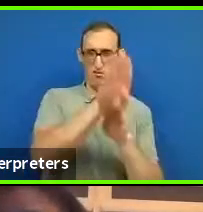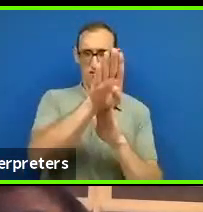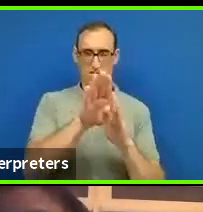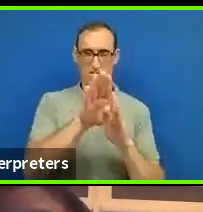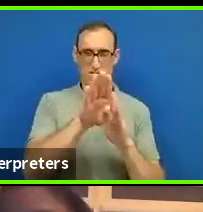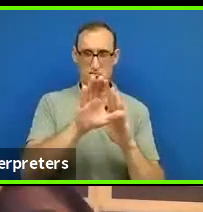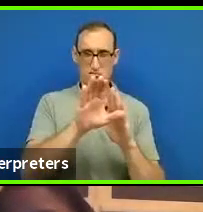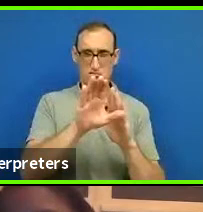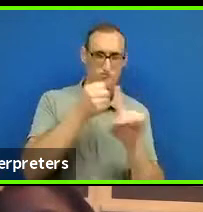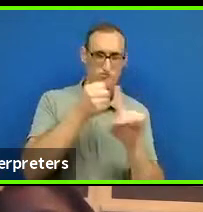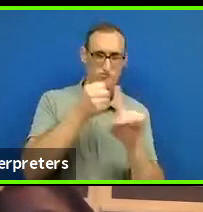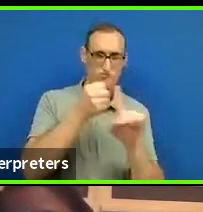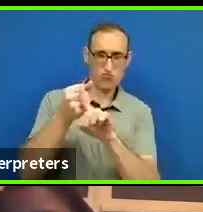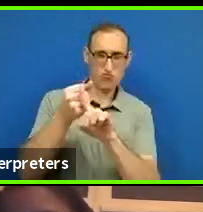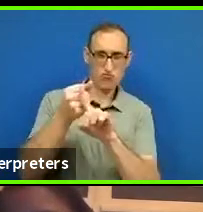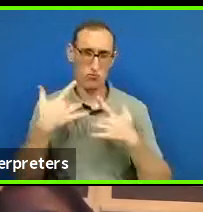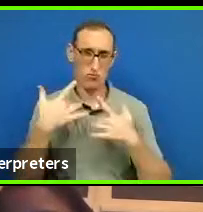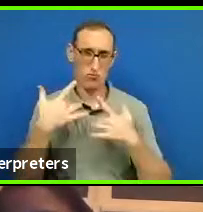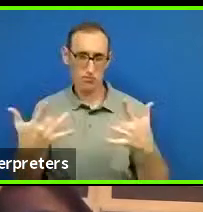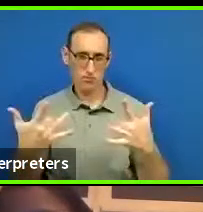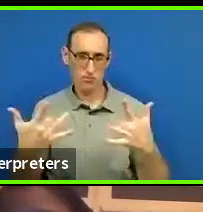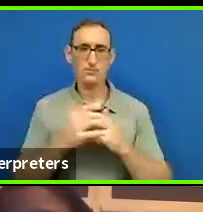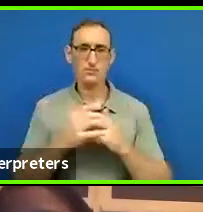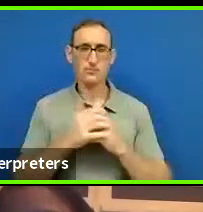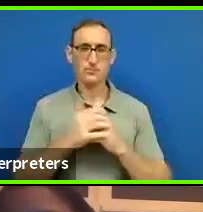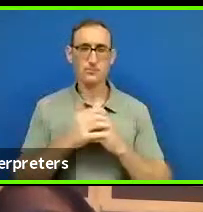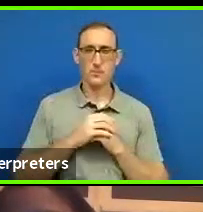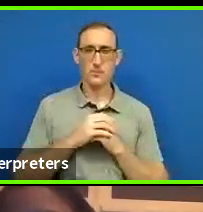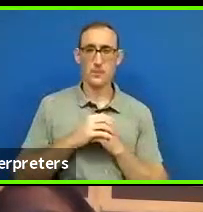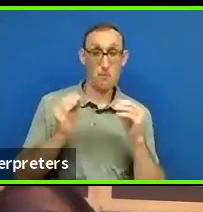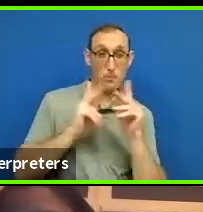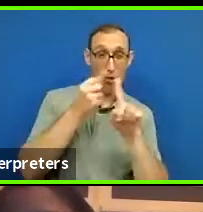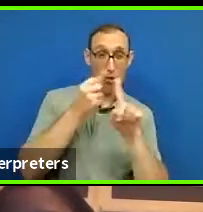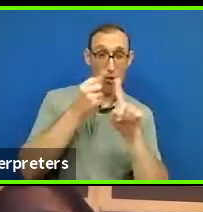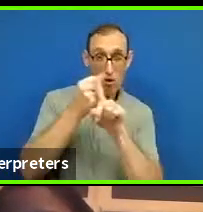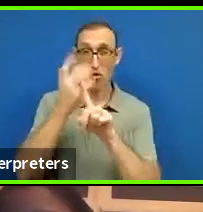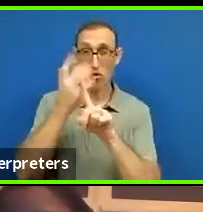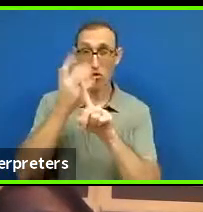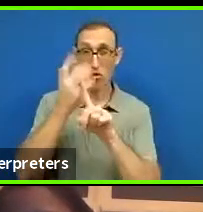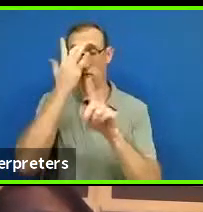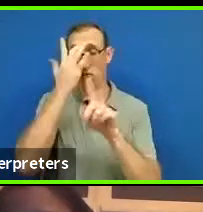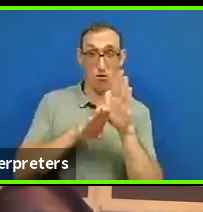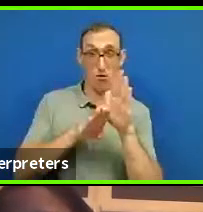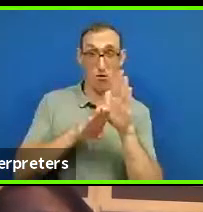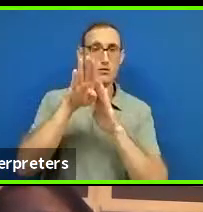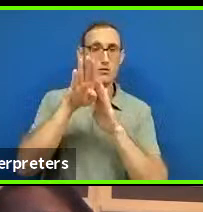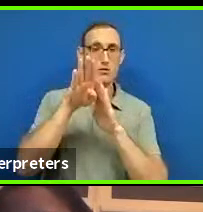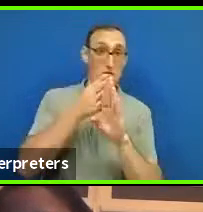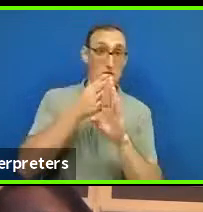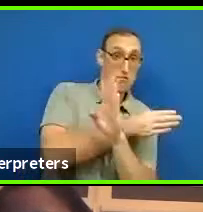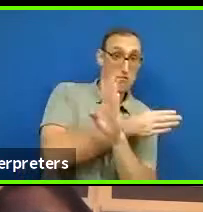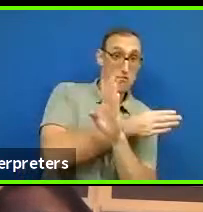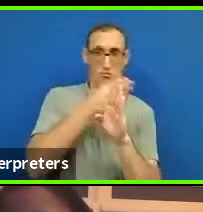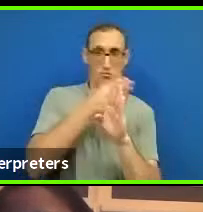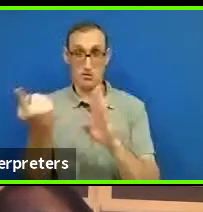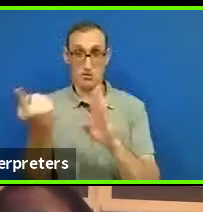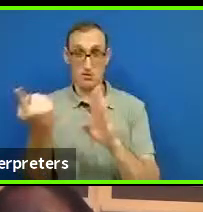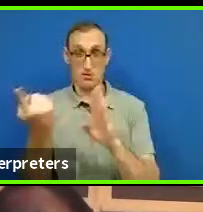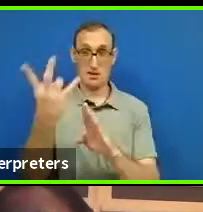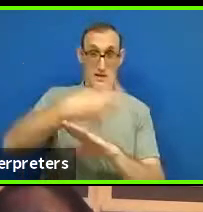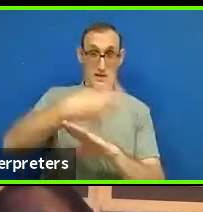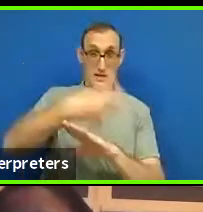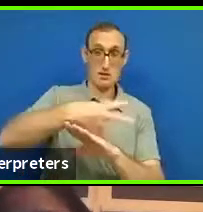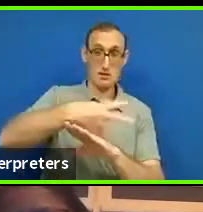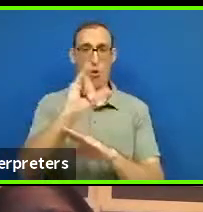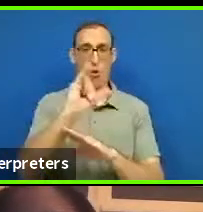or making note of big spikes or decreases that may happen. They also encourage us to look at community data,